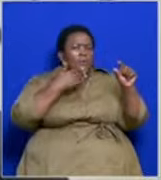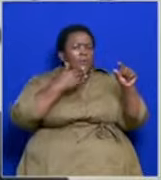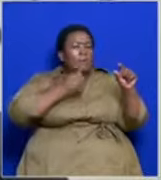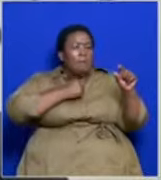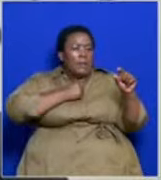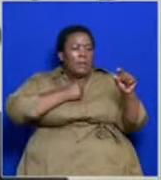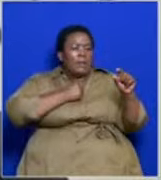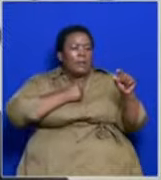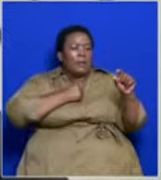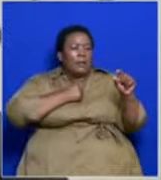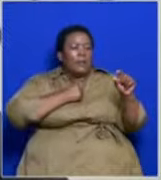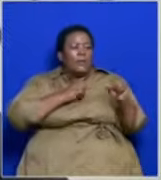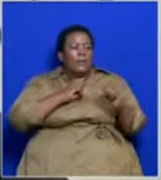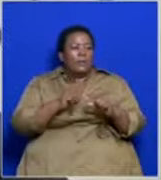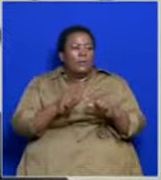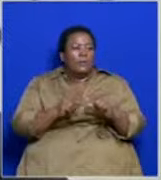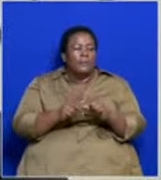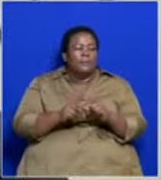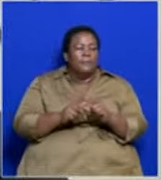Perhaps